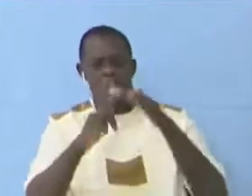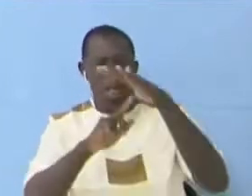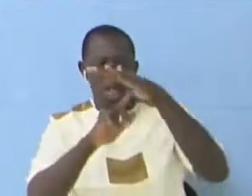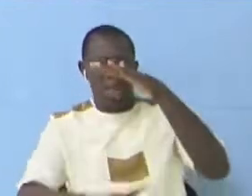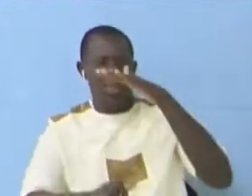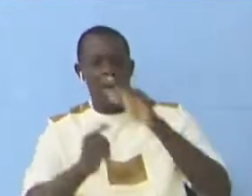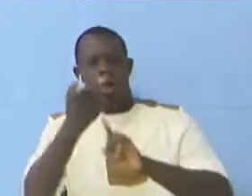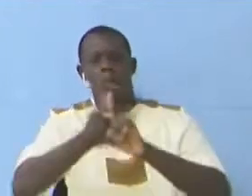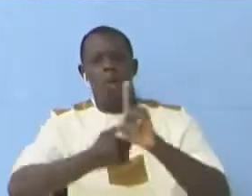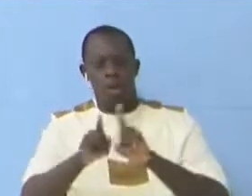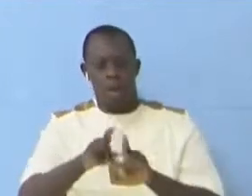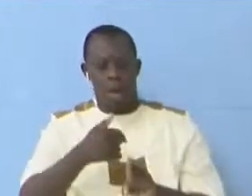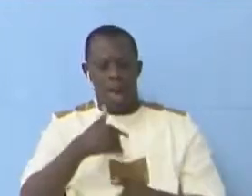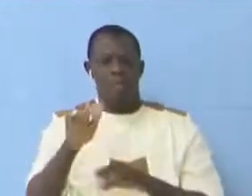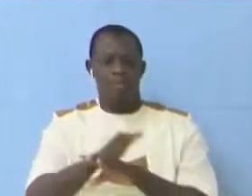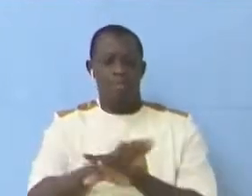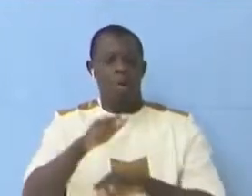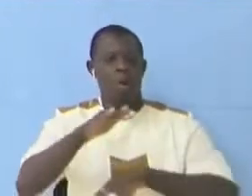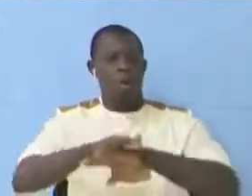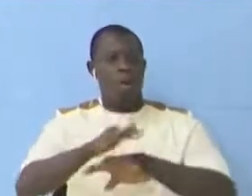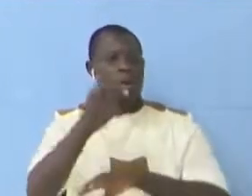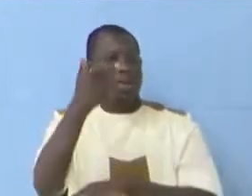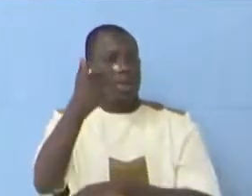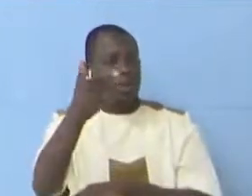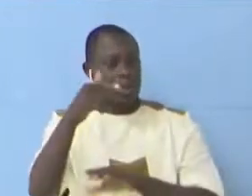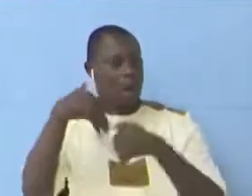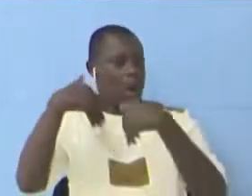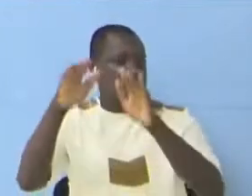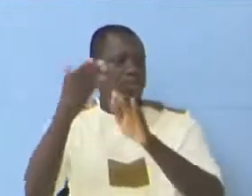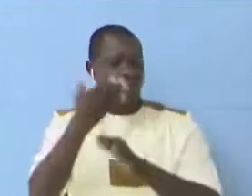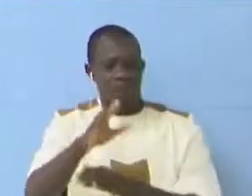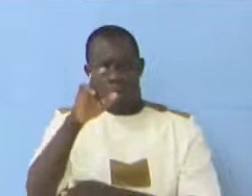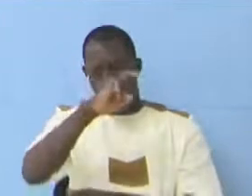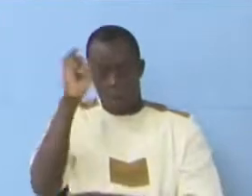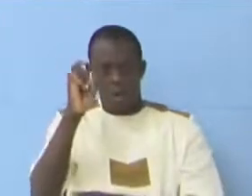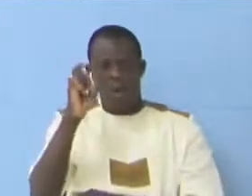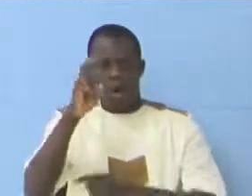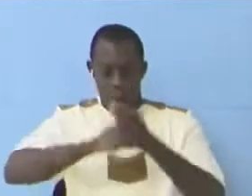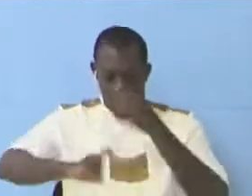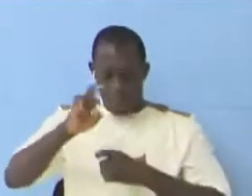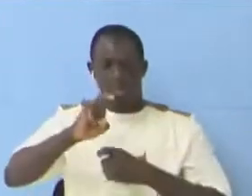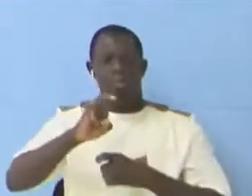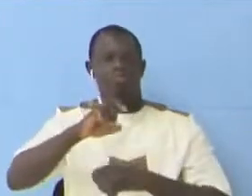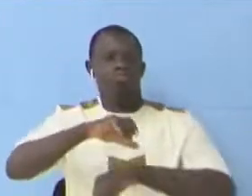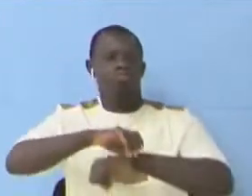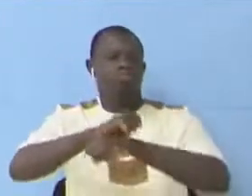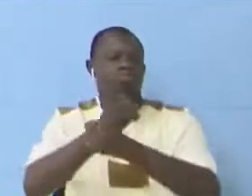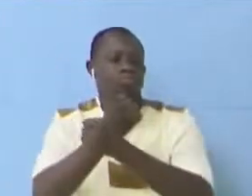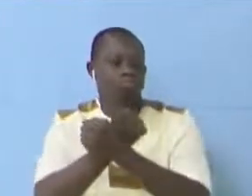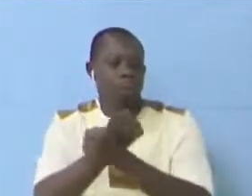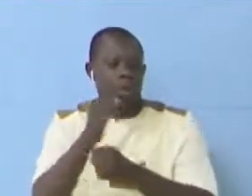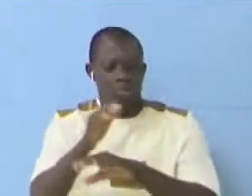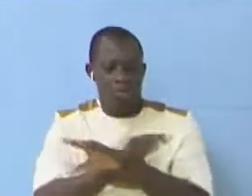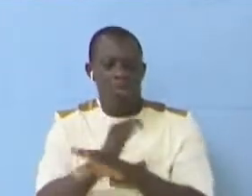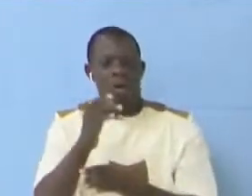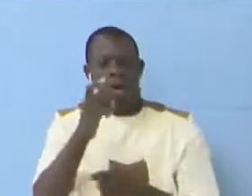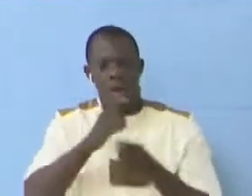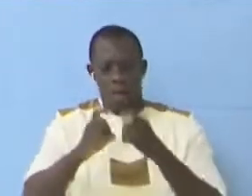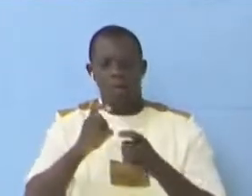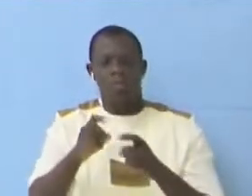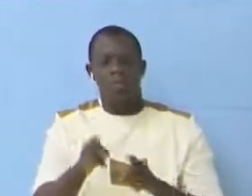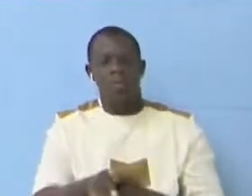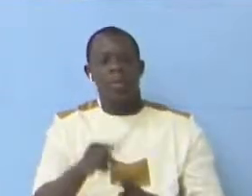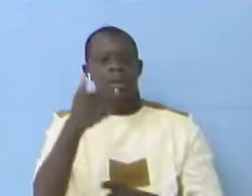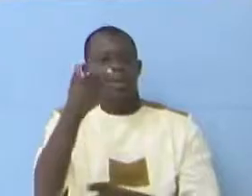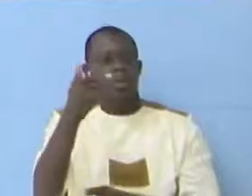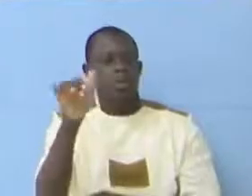dismissed on the 7th. I was arrested. Ñu dàq ma juróom-ñaari fan diirab lu motut weer ñu jàpp ma. 7th